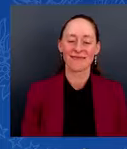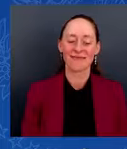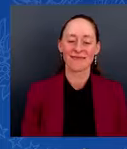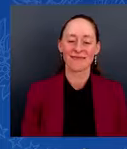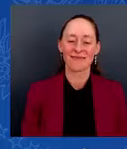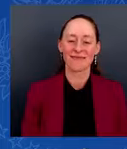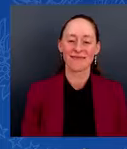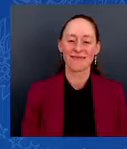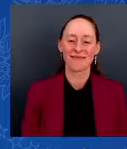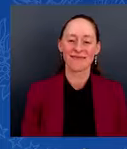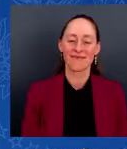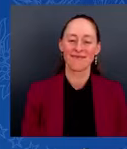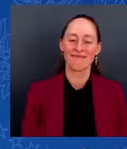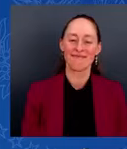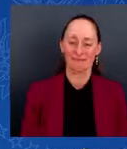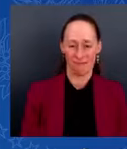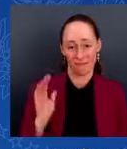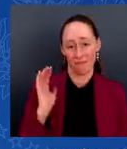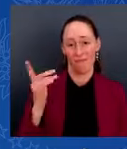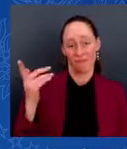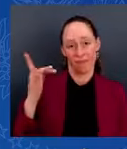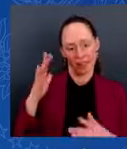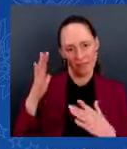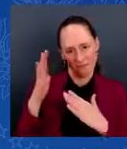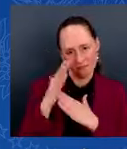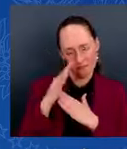Extraordinary President Joe Biden.